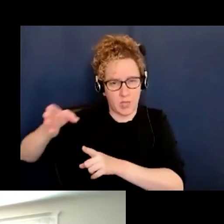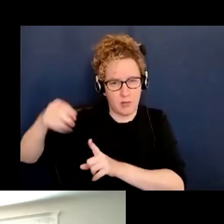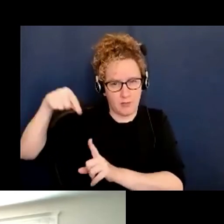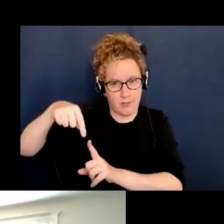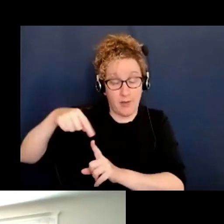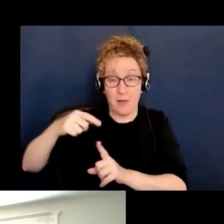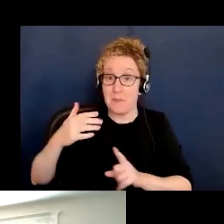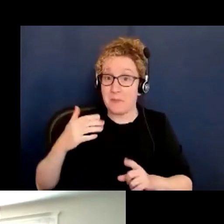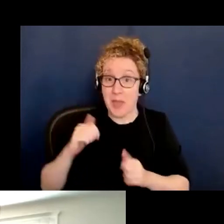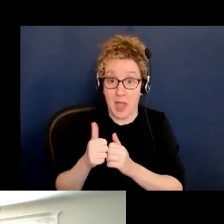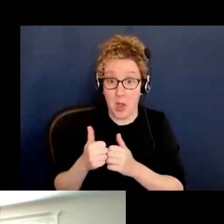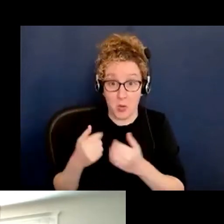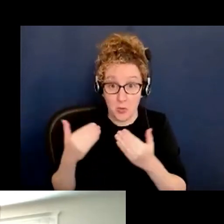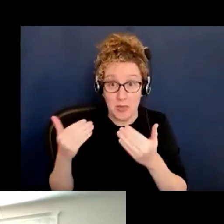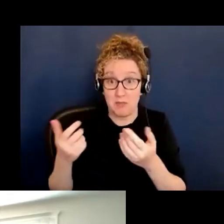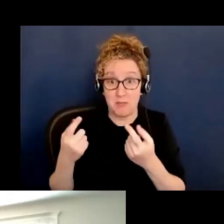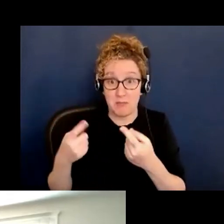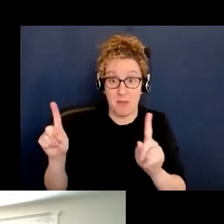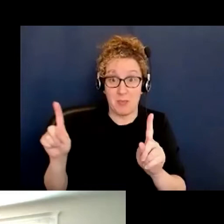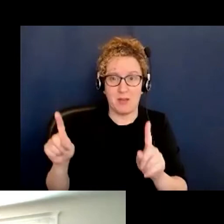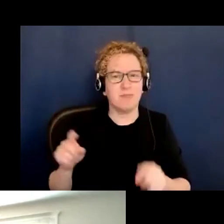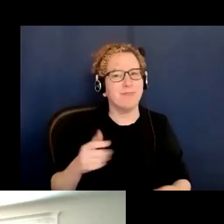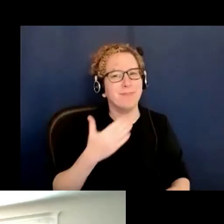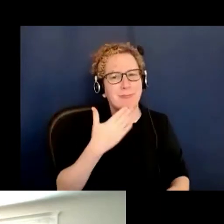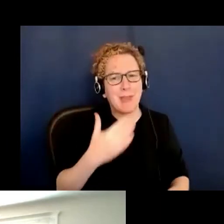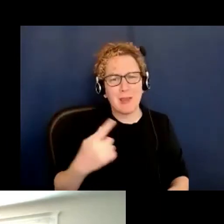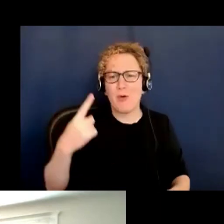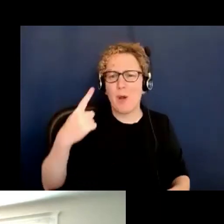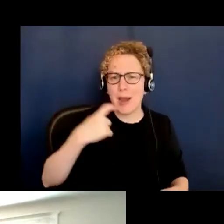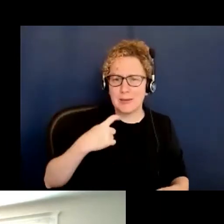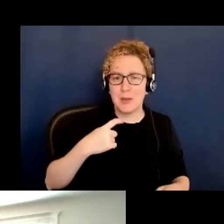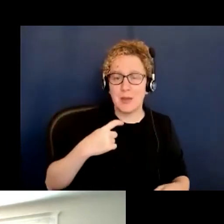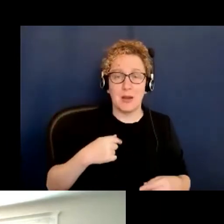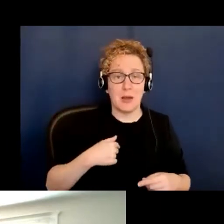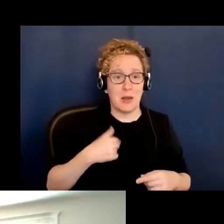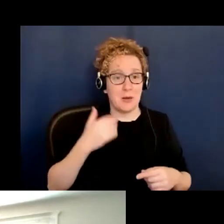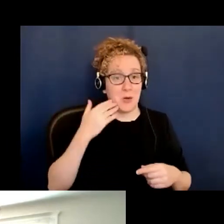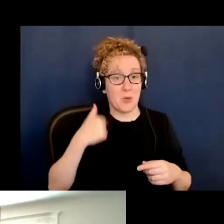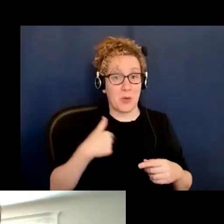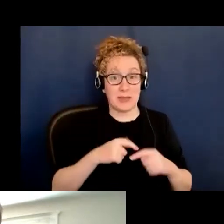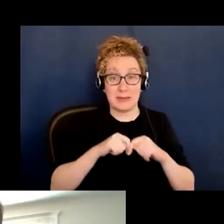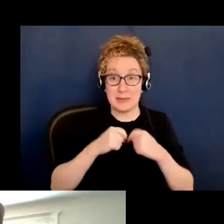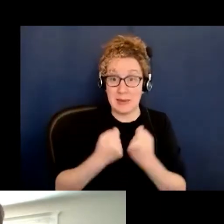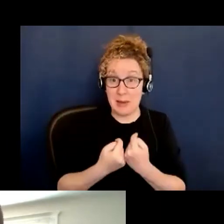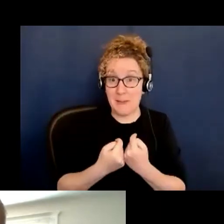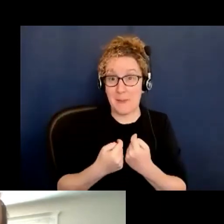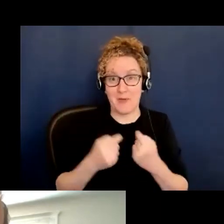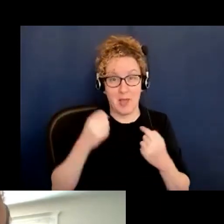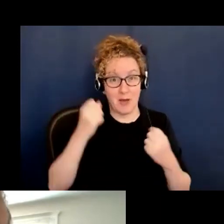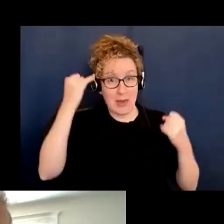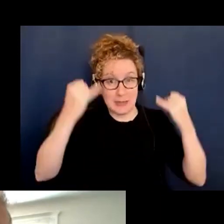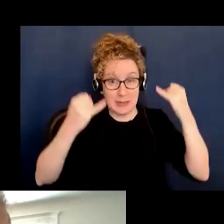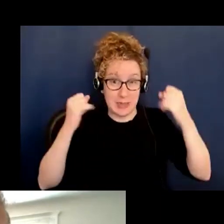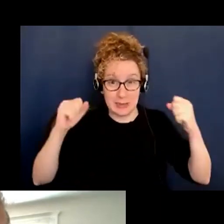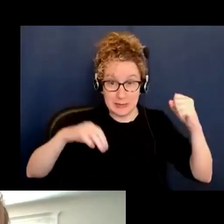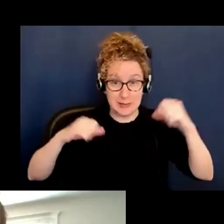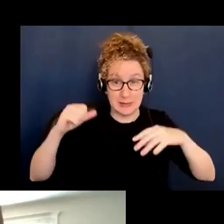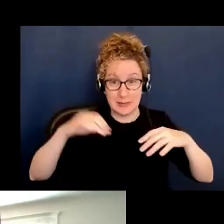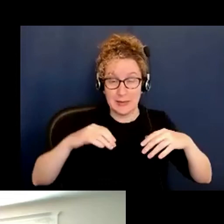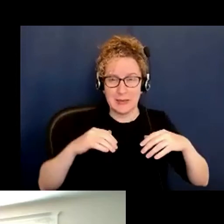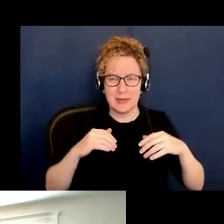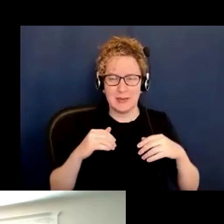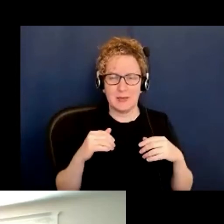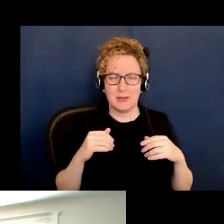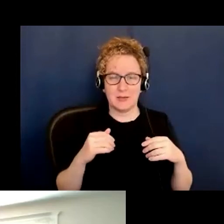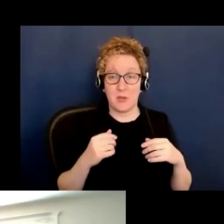So I think we as a team, and then also some of the other attendees here, I know we'll have a lot of ideas, just as far as some very low-hanging